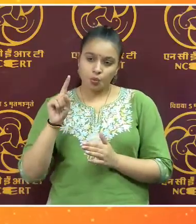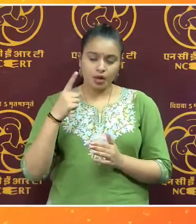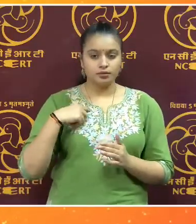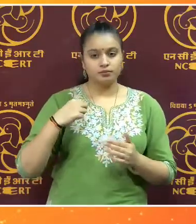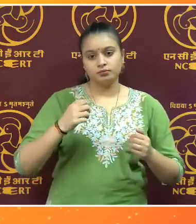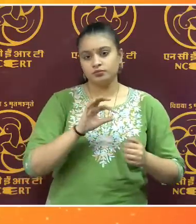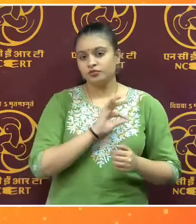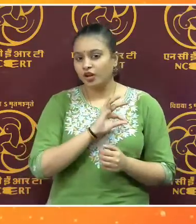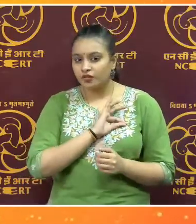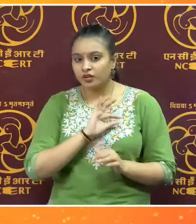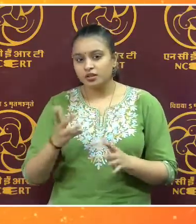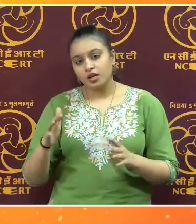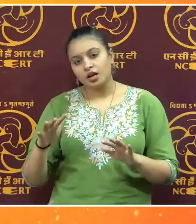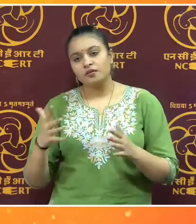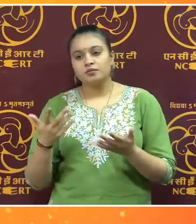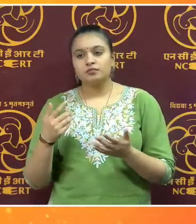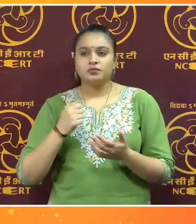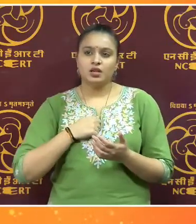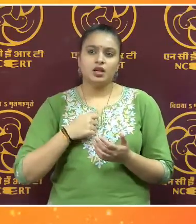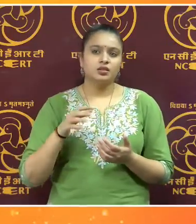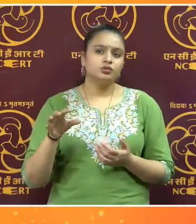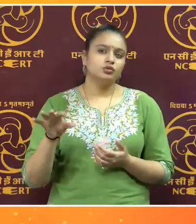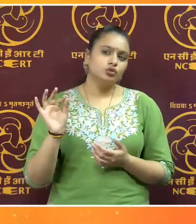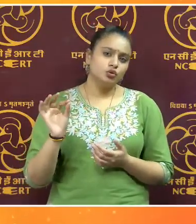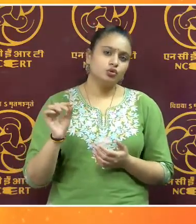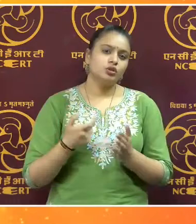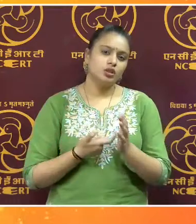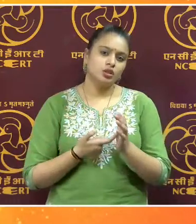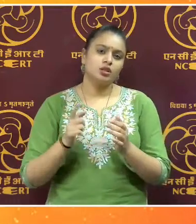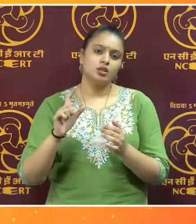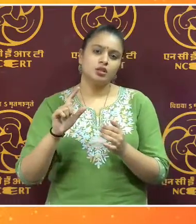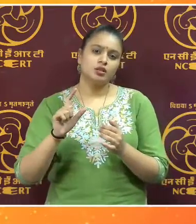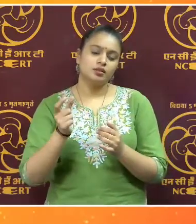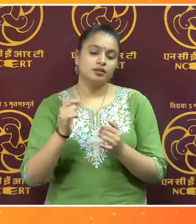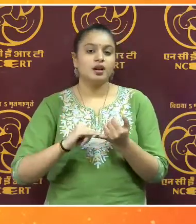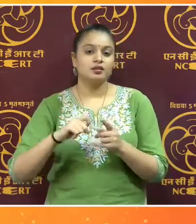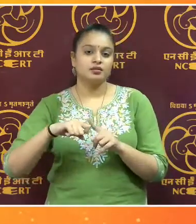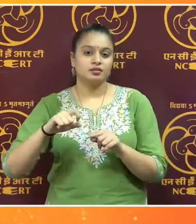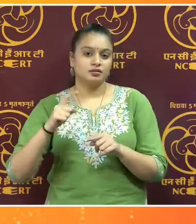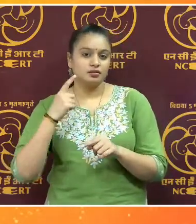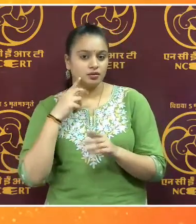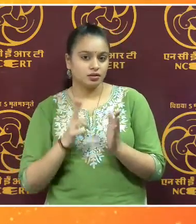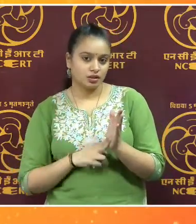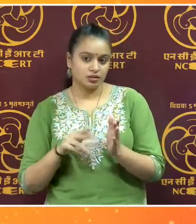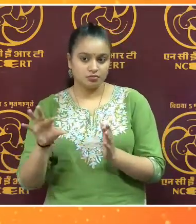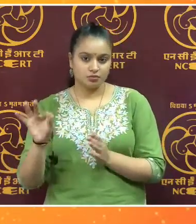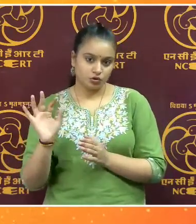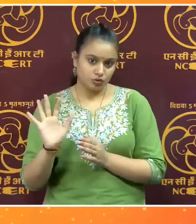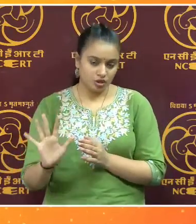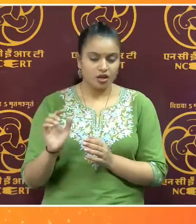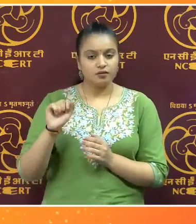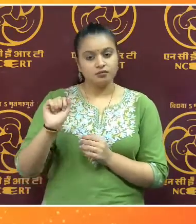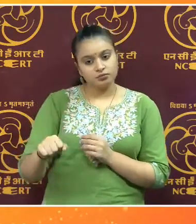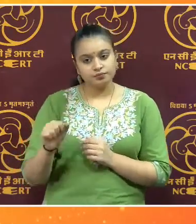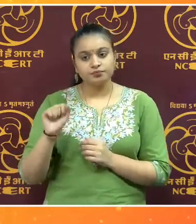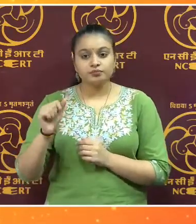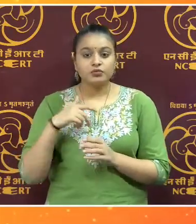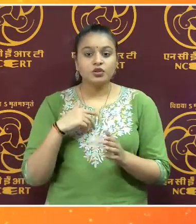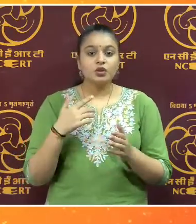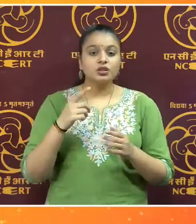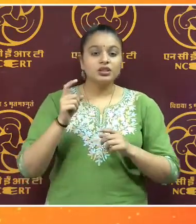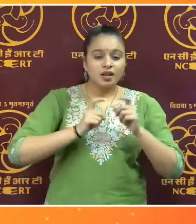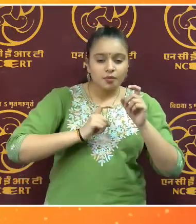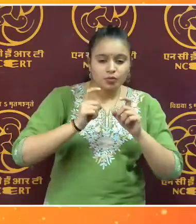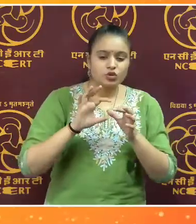favorite poets or authors, I consider Ruskin Bond is one of them. As you told, as you described, that he just touches the